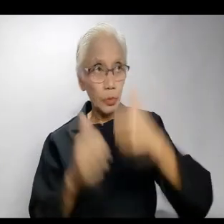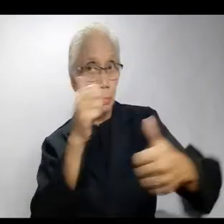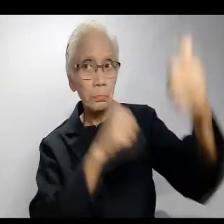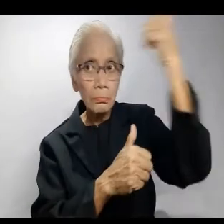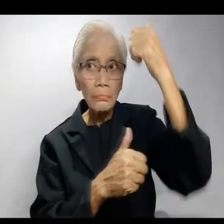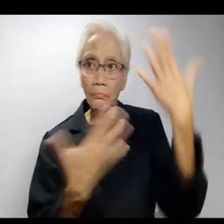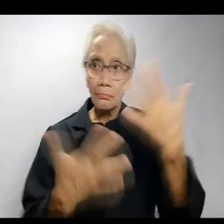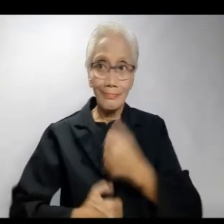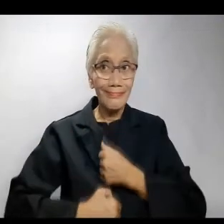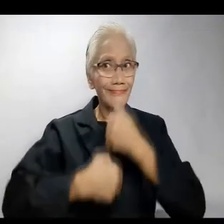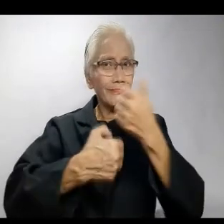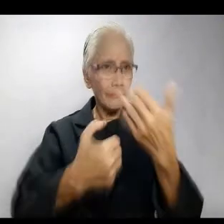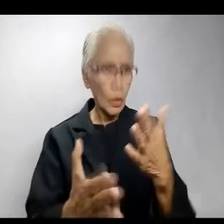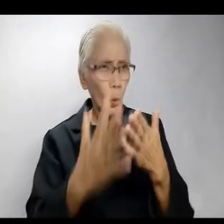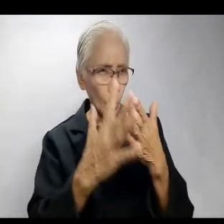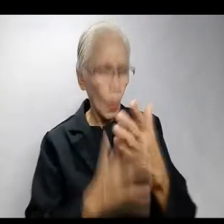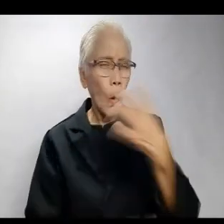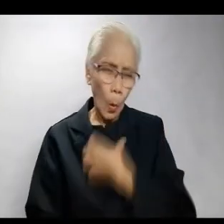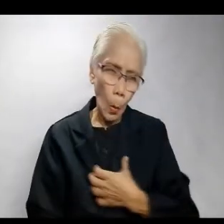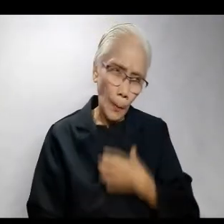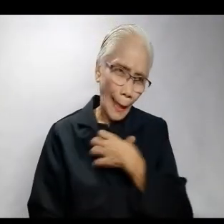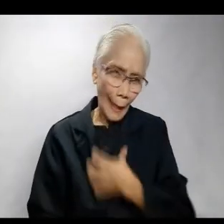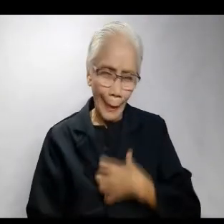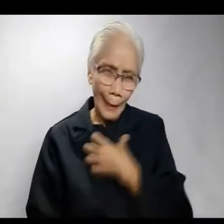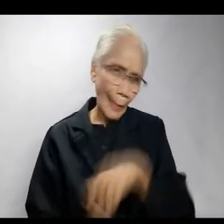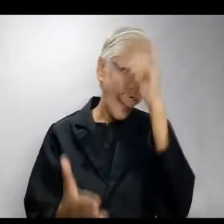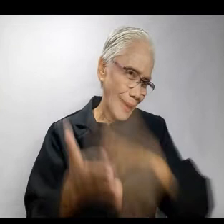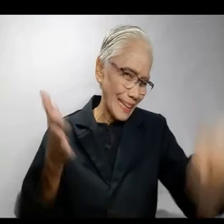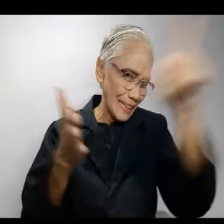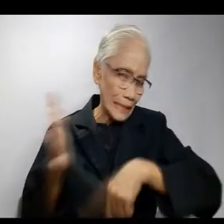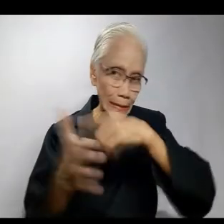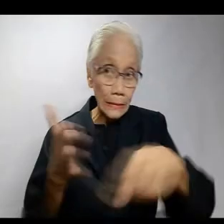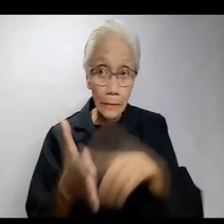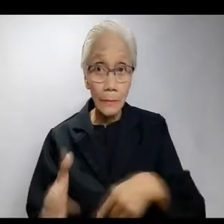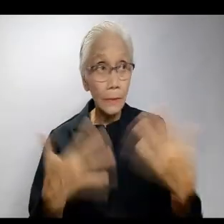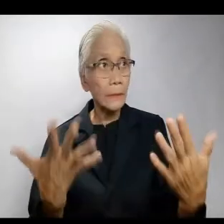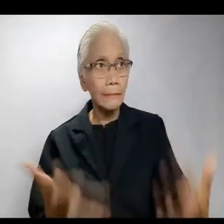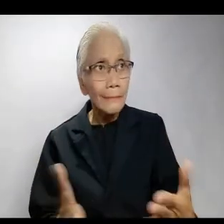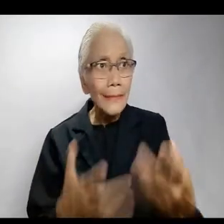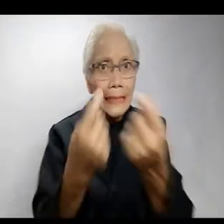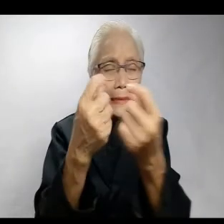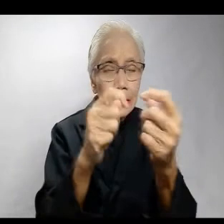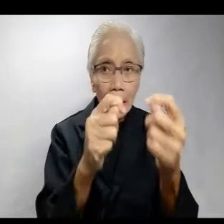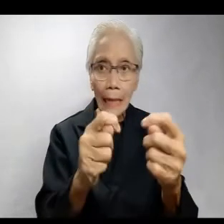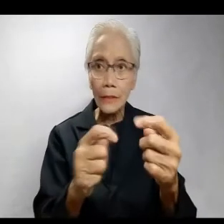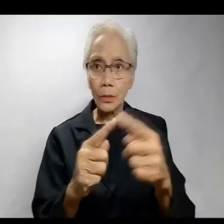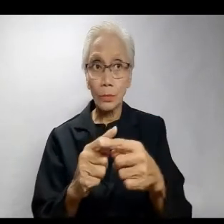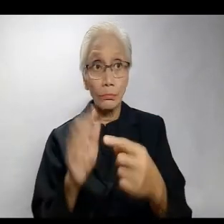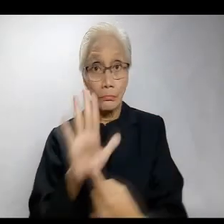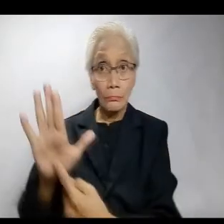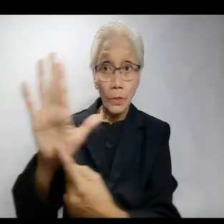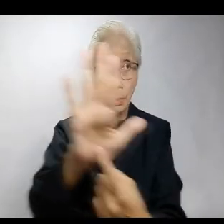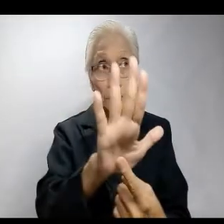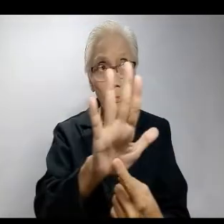idealistic, which of course he expresses through his constant complaints and criticisms. He tends to